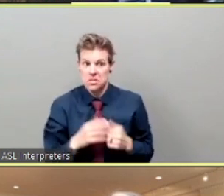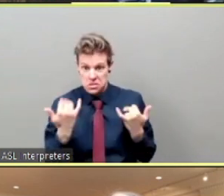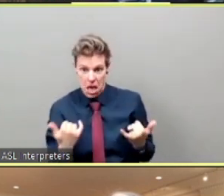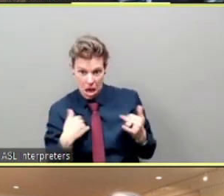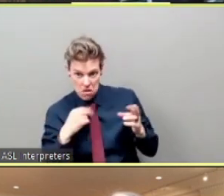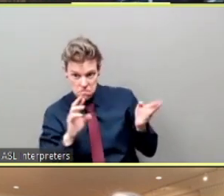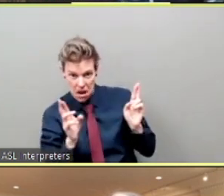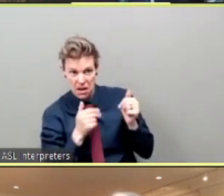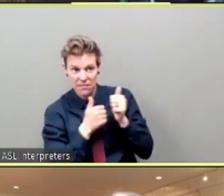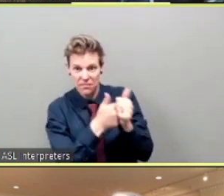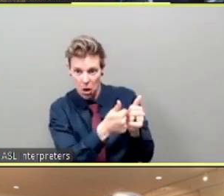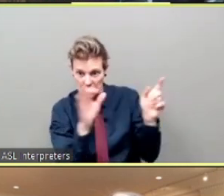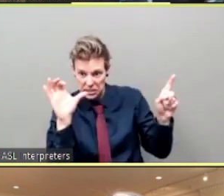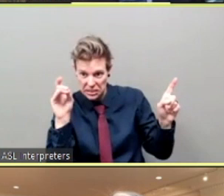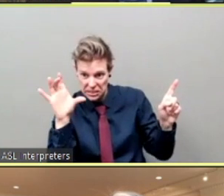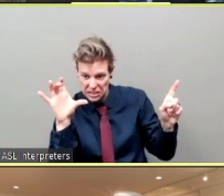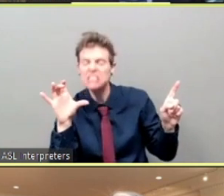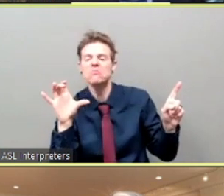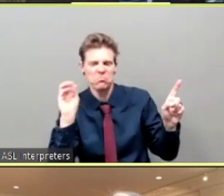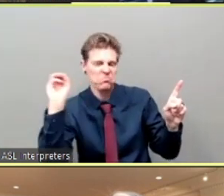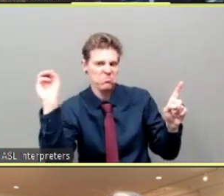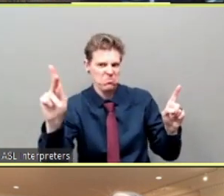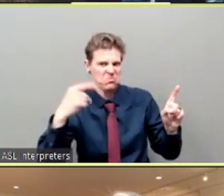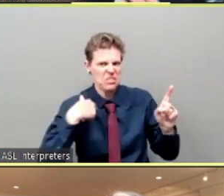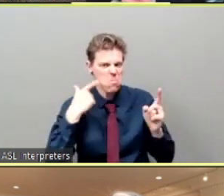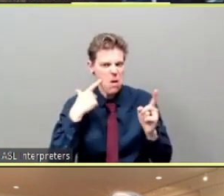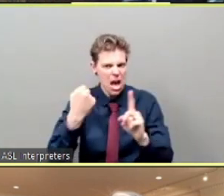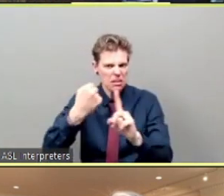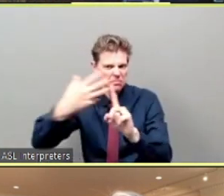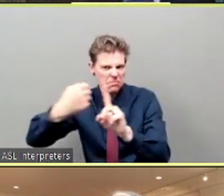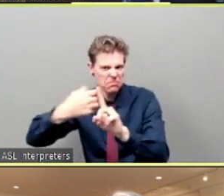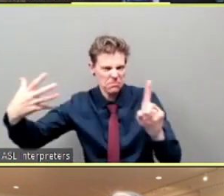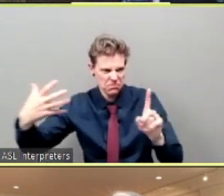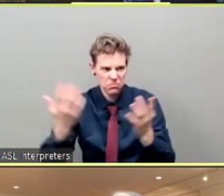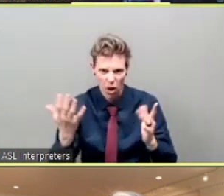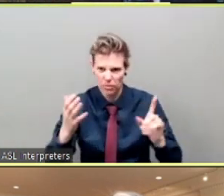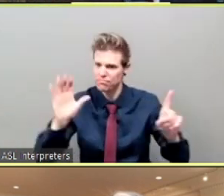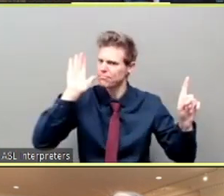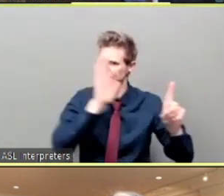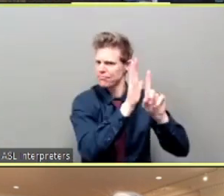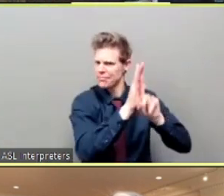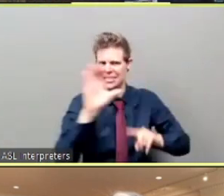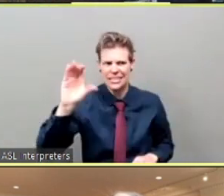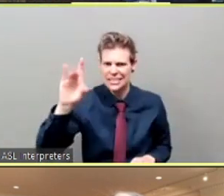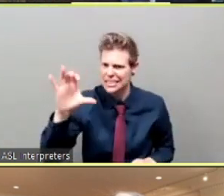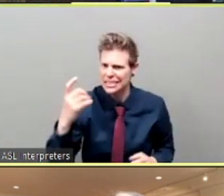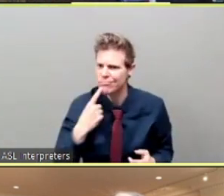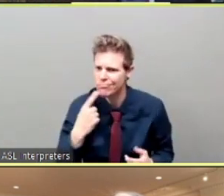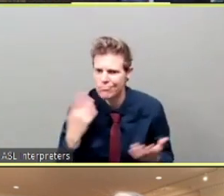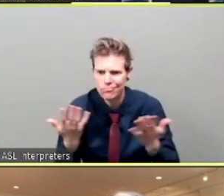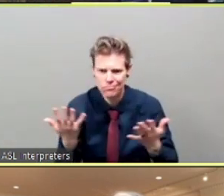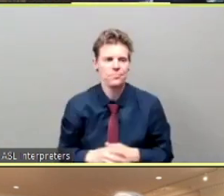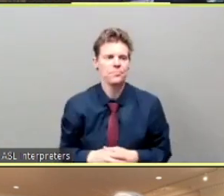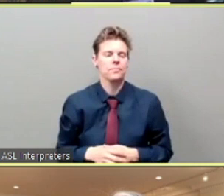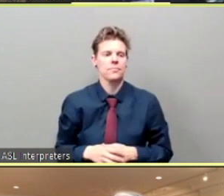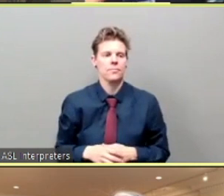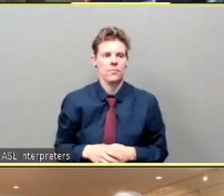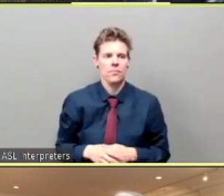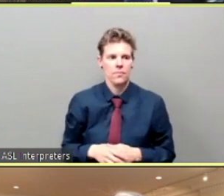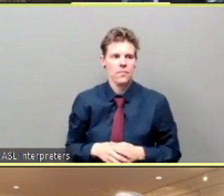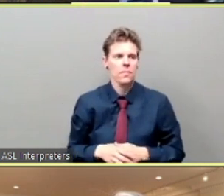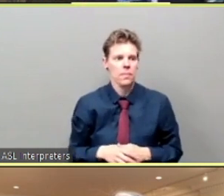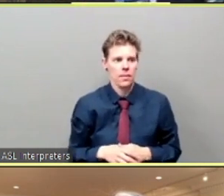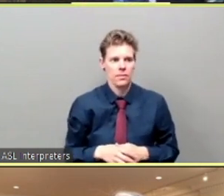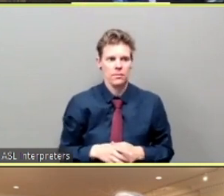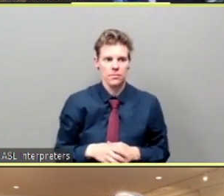what they said and what they didn't say. There's a lot of people have told me some things CDC said that I don't think they said. So